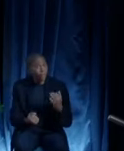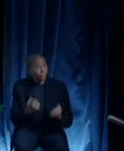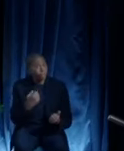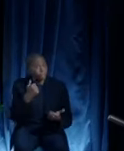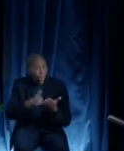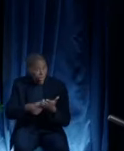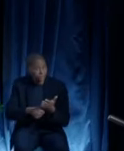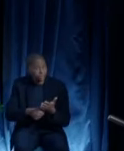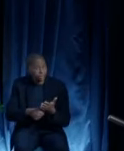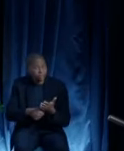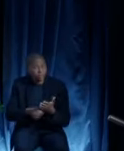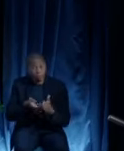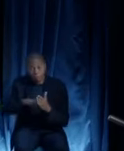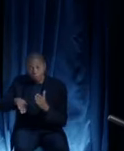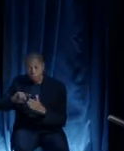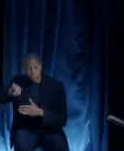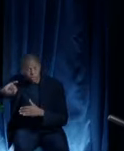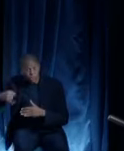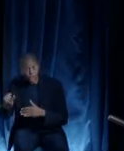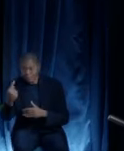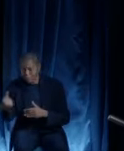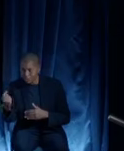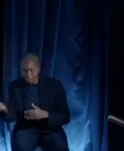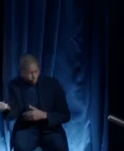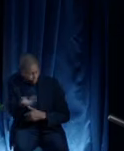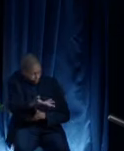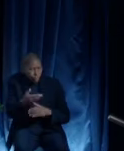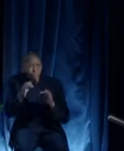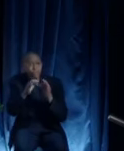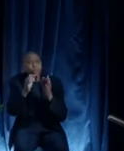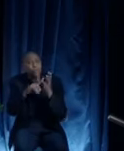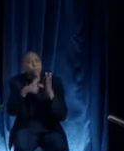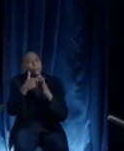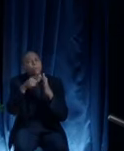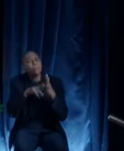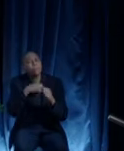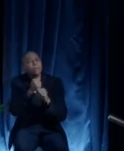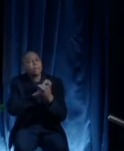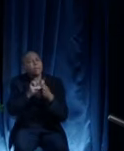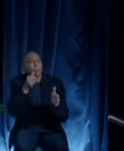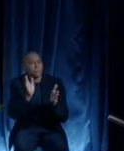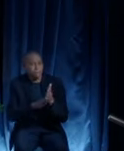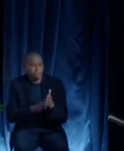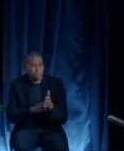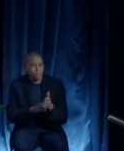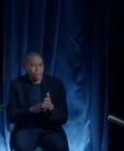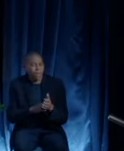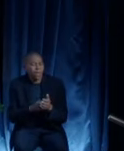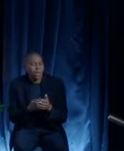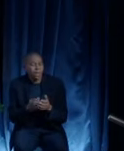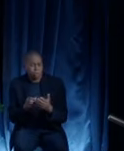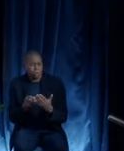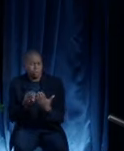between James and Buckingham, especially, where there are hints, but they're no more than